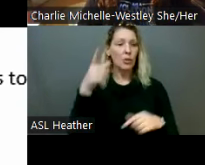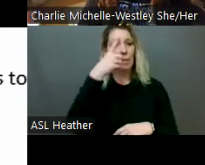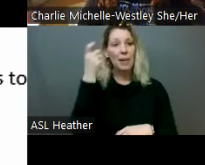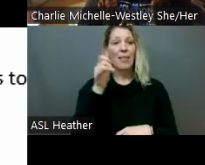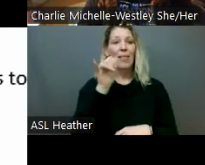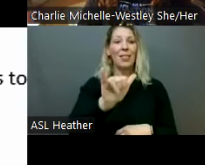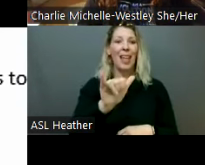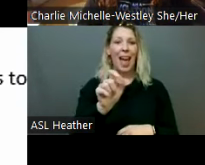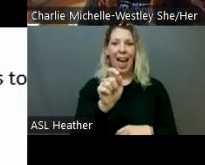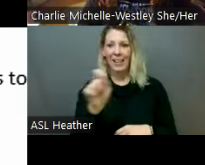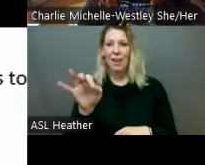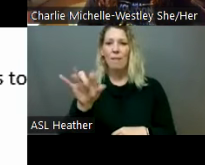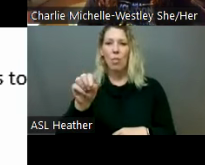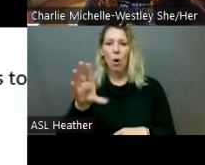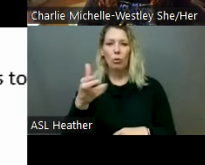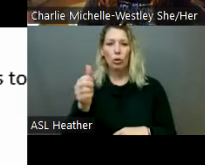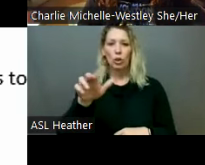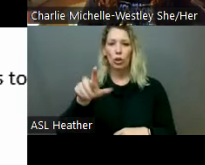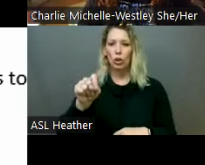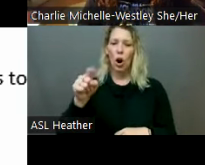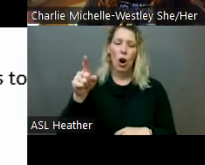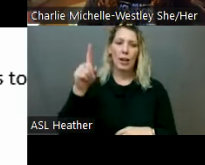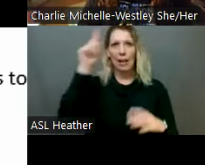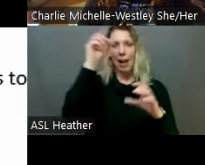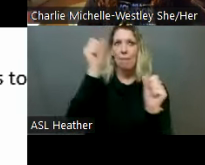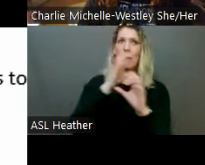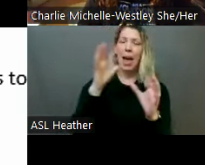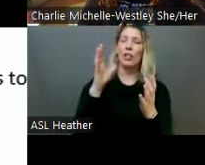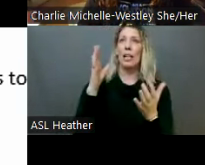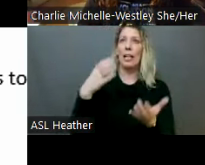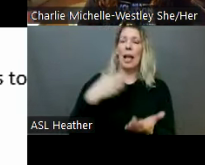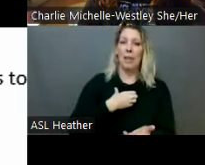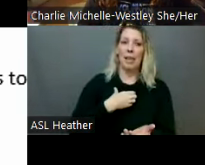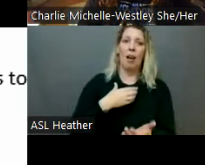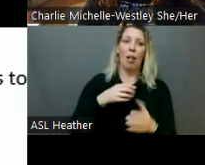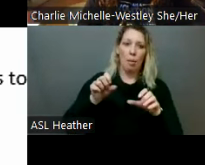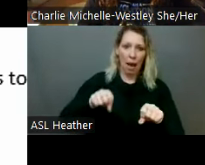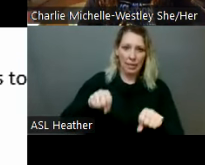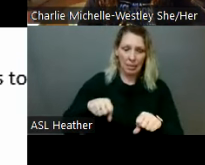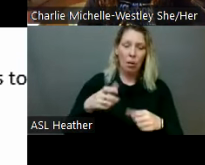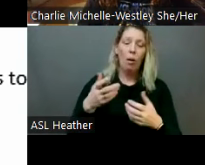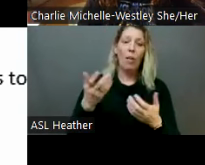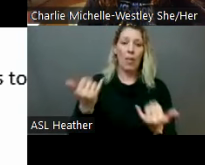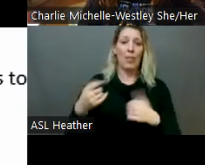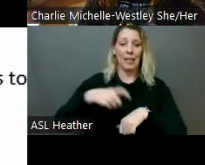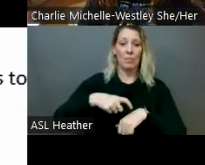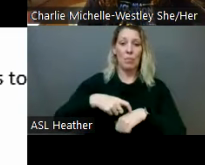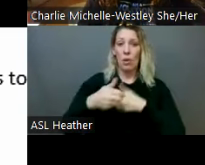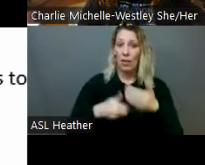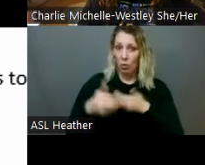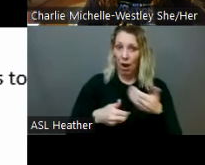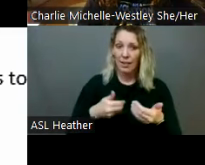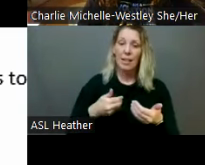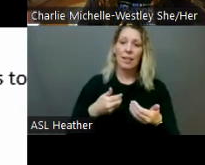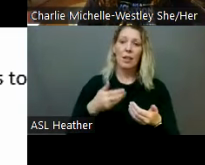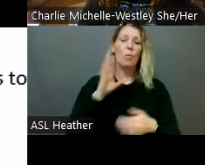little thing in the flow chart that imagines an appeal being possible and at this point in the process. And it